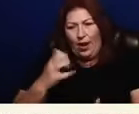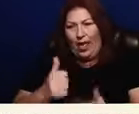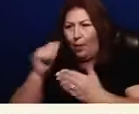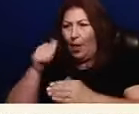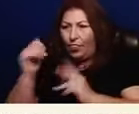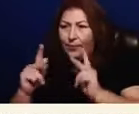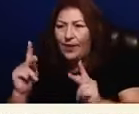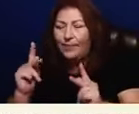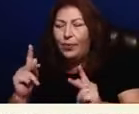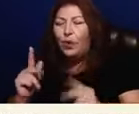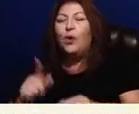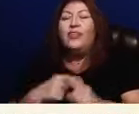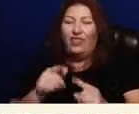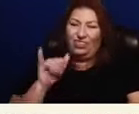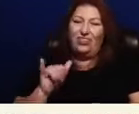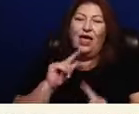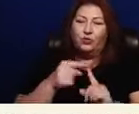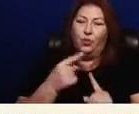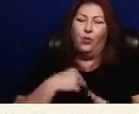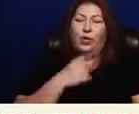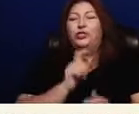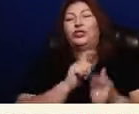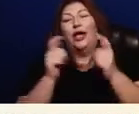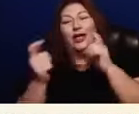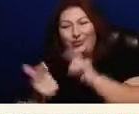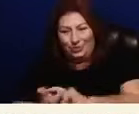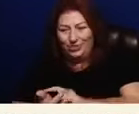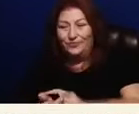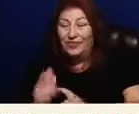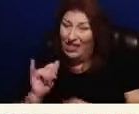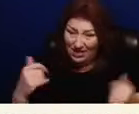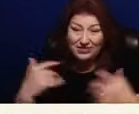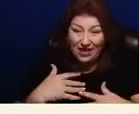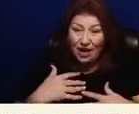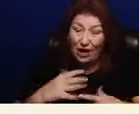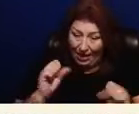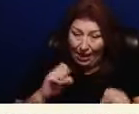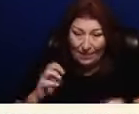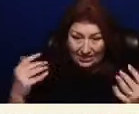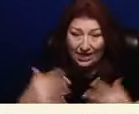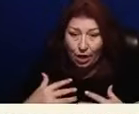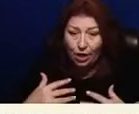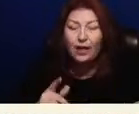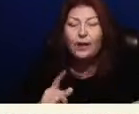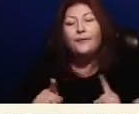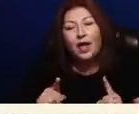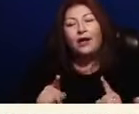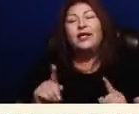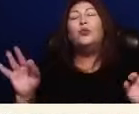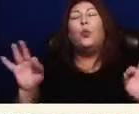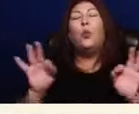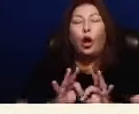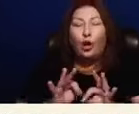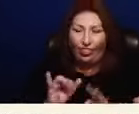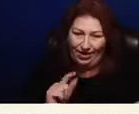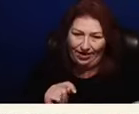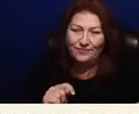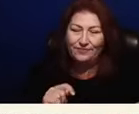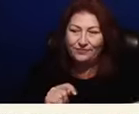Then that's when we go into change. And that is scary, and it can be scary, but it is so worth it.